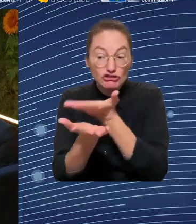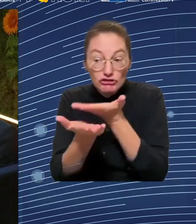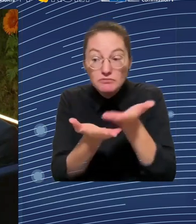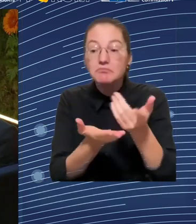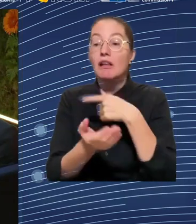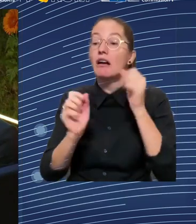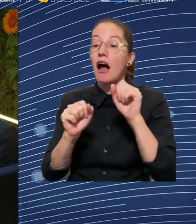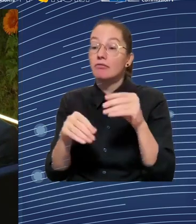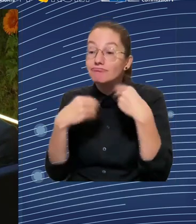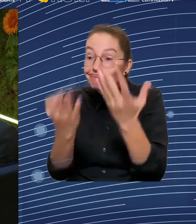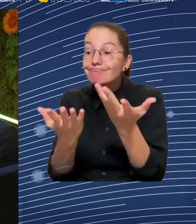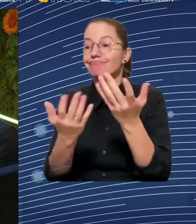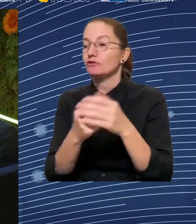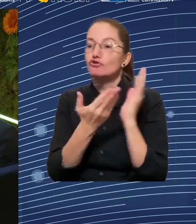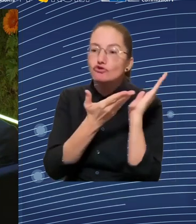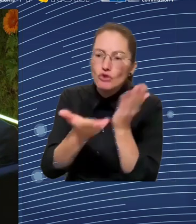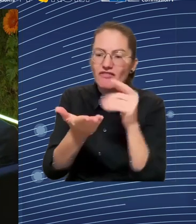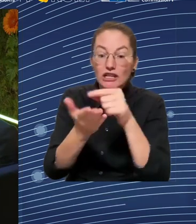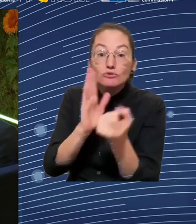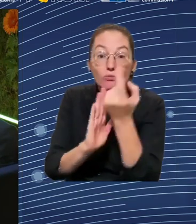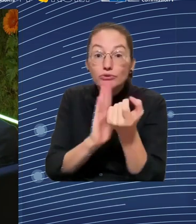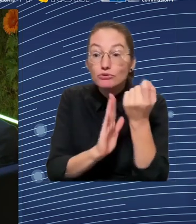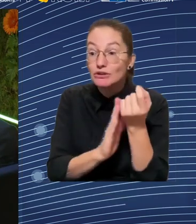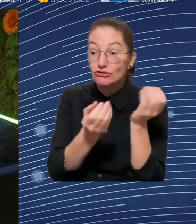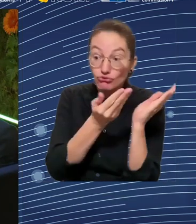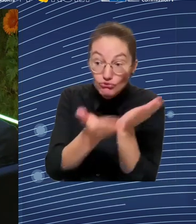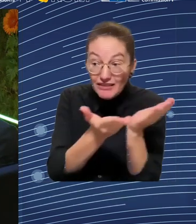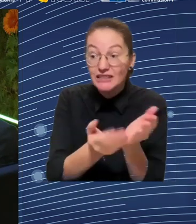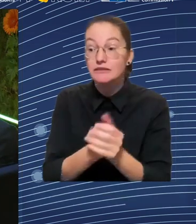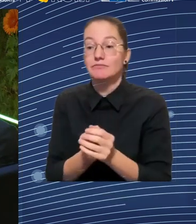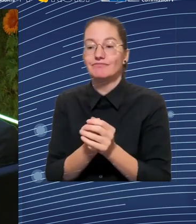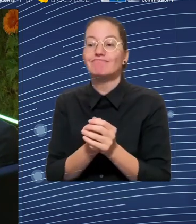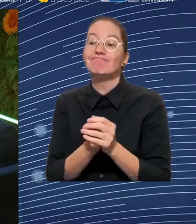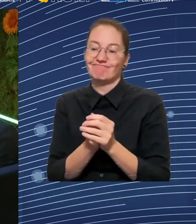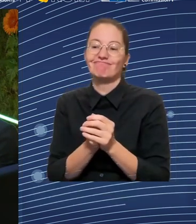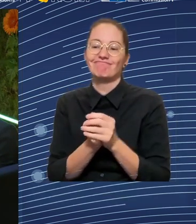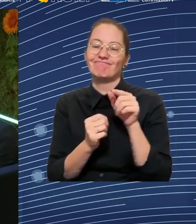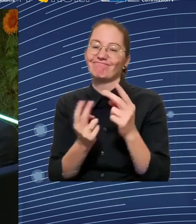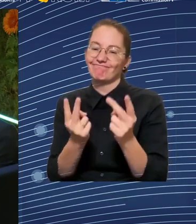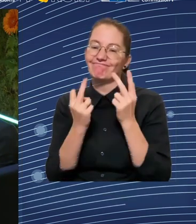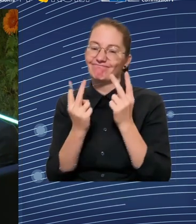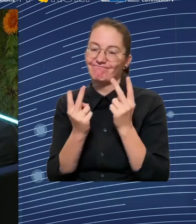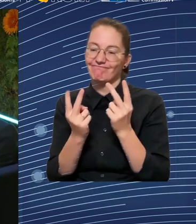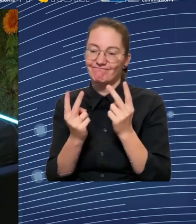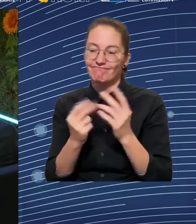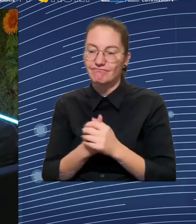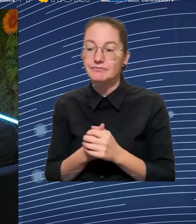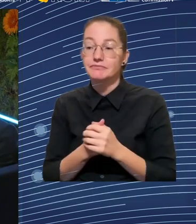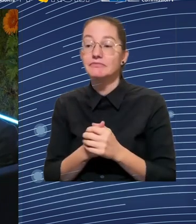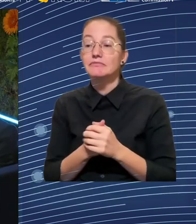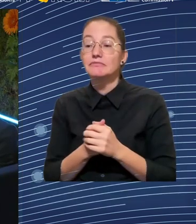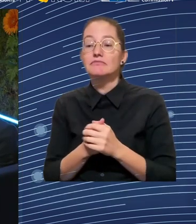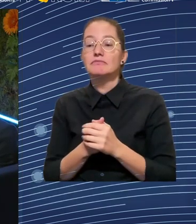the room. So do we have already at least one question from the room? I mean, I have one online, but, you